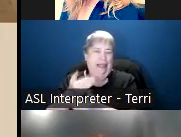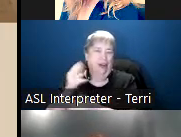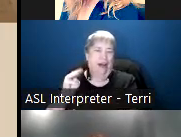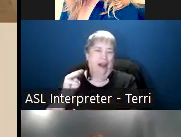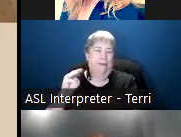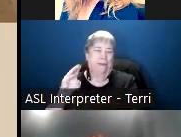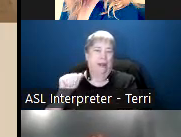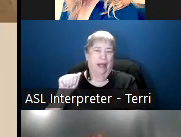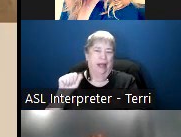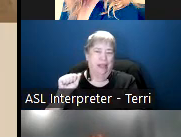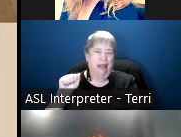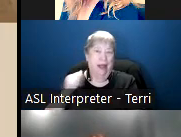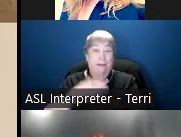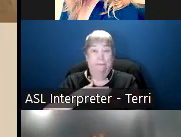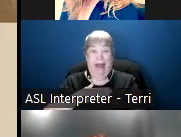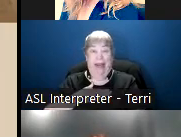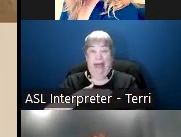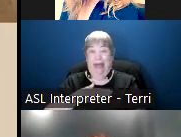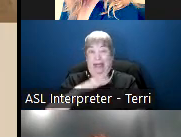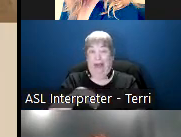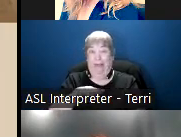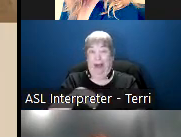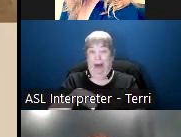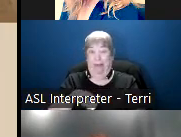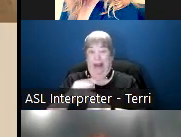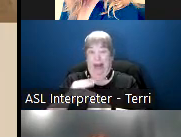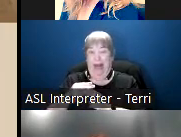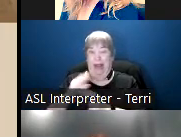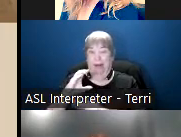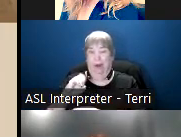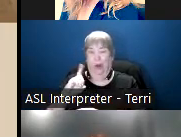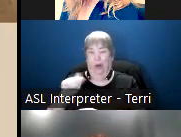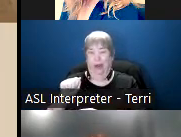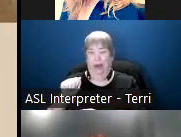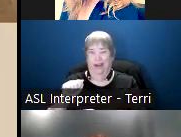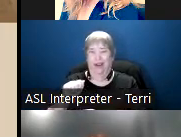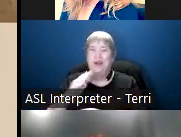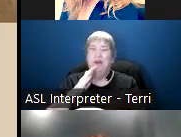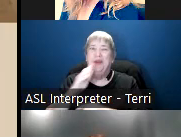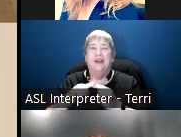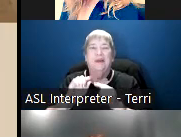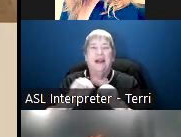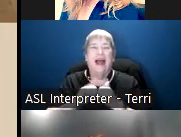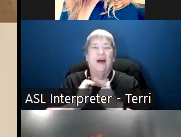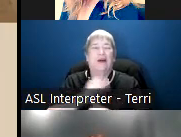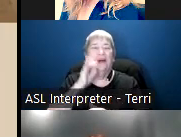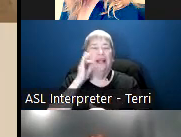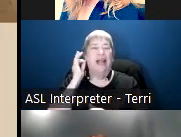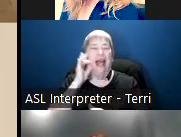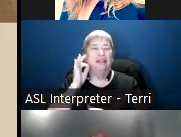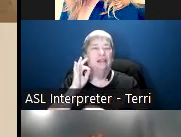is the one in the bottom corner, that's Coda. And we often talk about how our cats are perfect examples